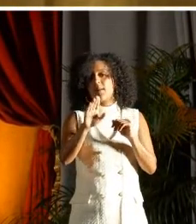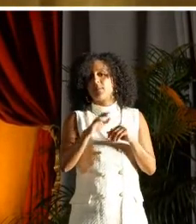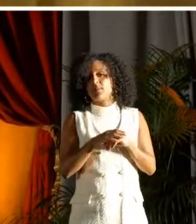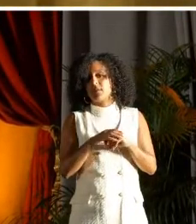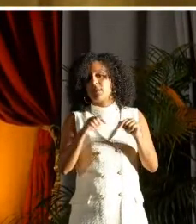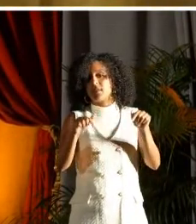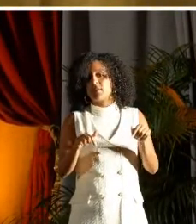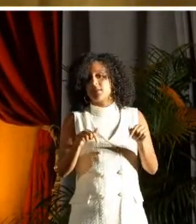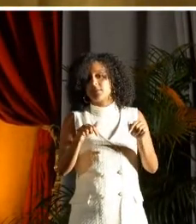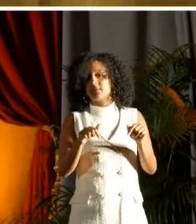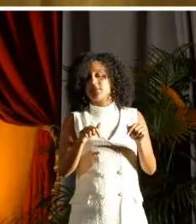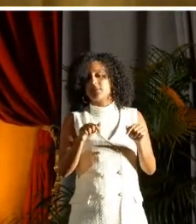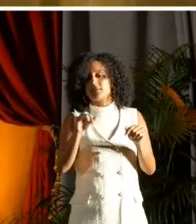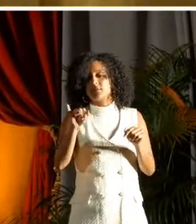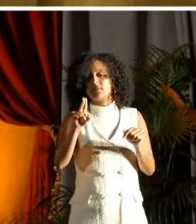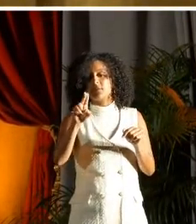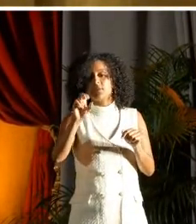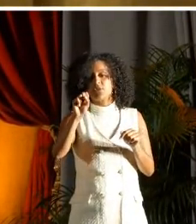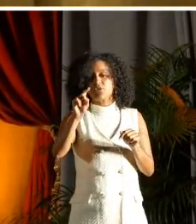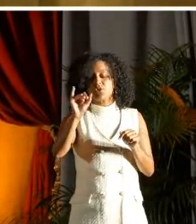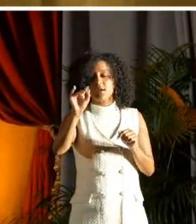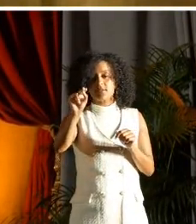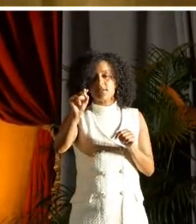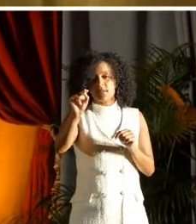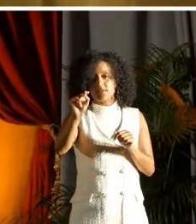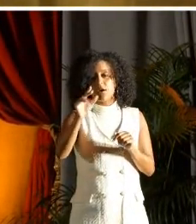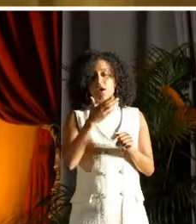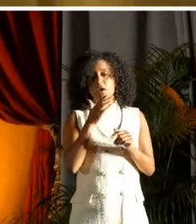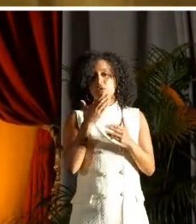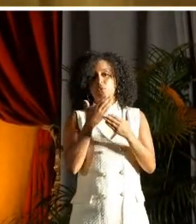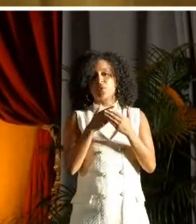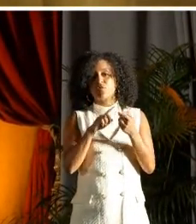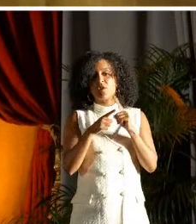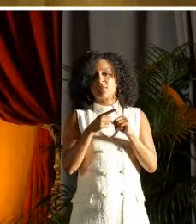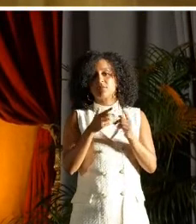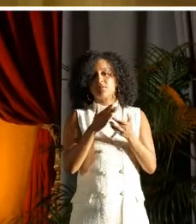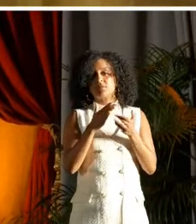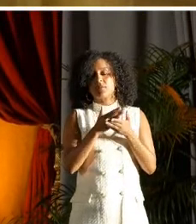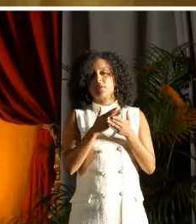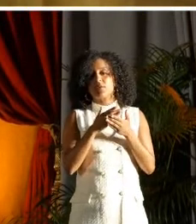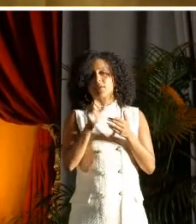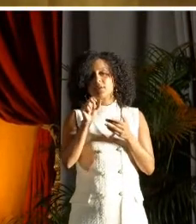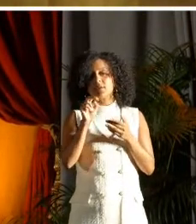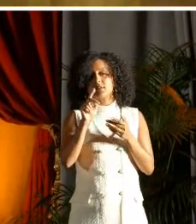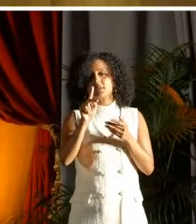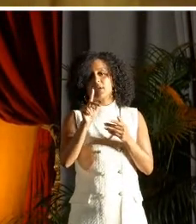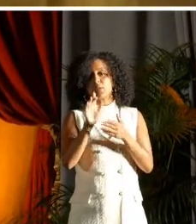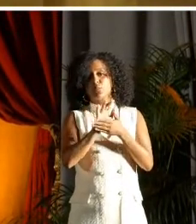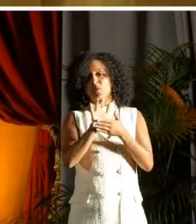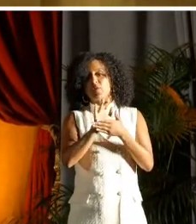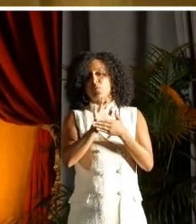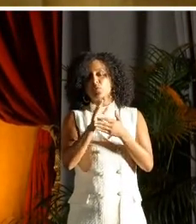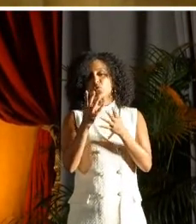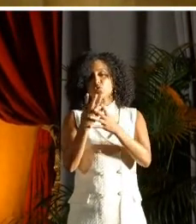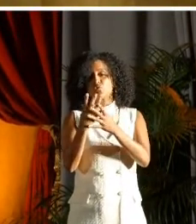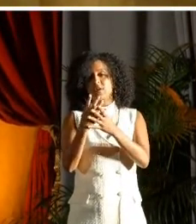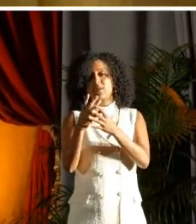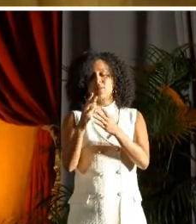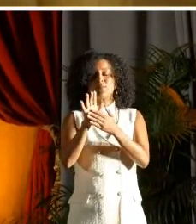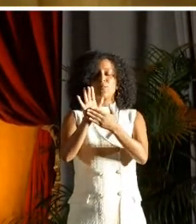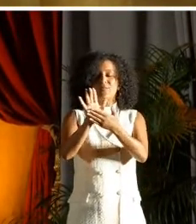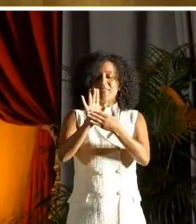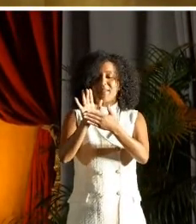And this Justin got this the other day from my good friend, a sneak preview screening of the new